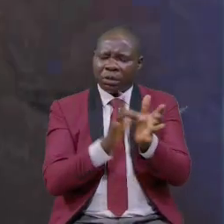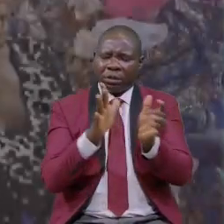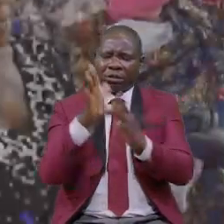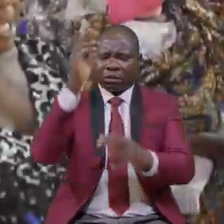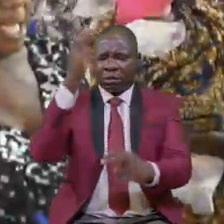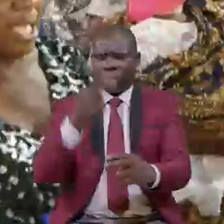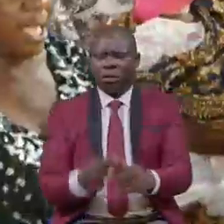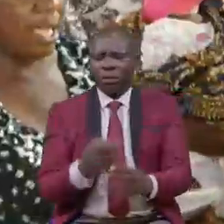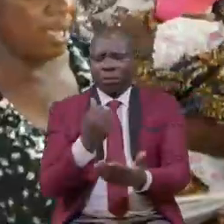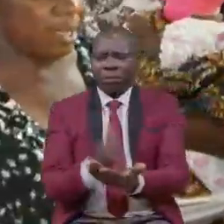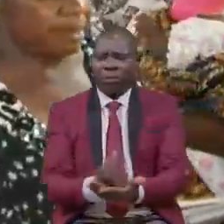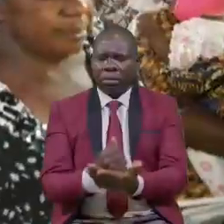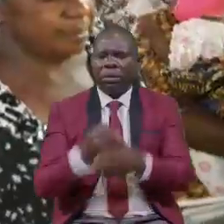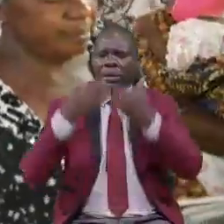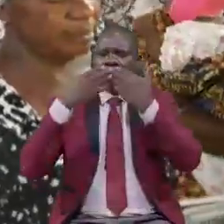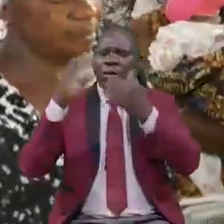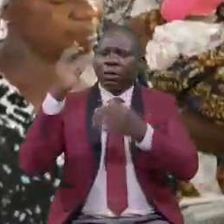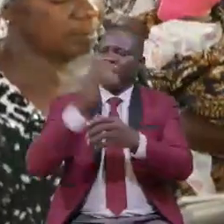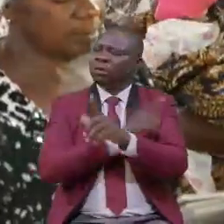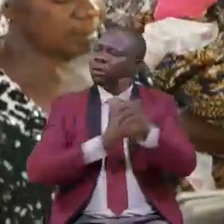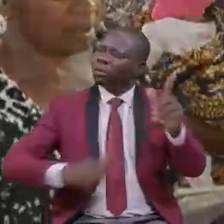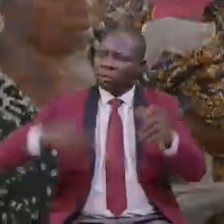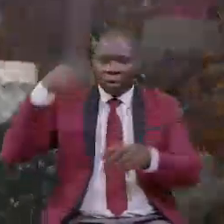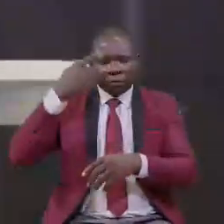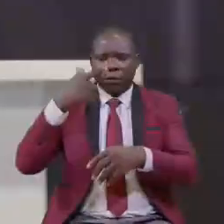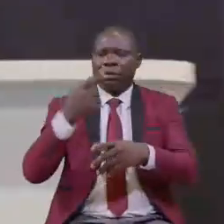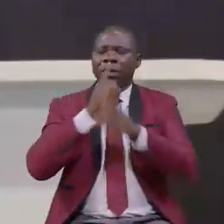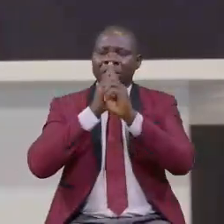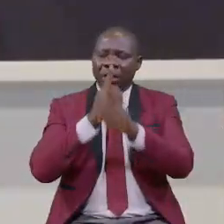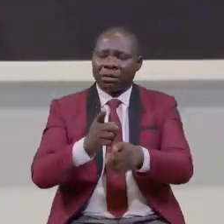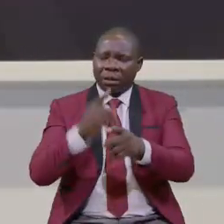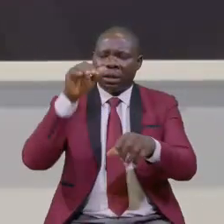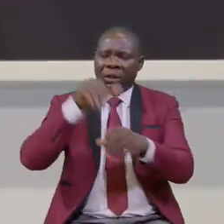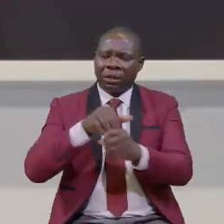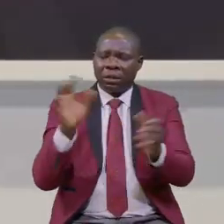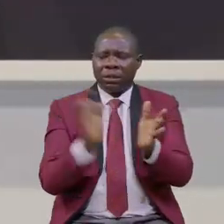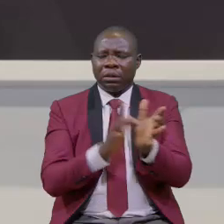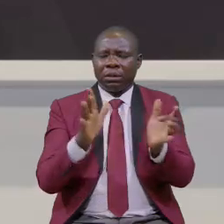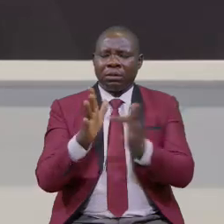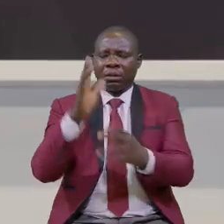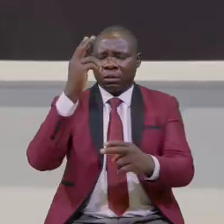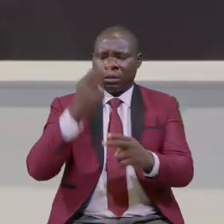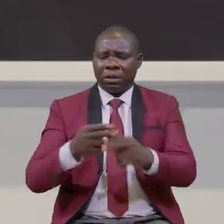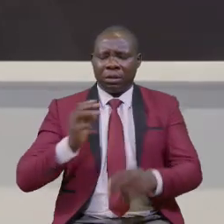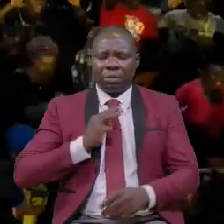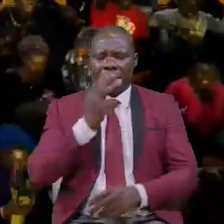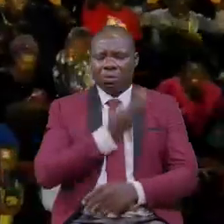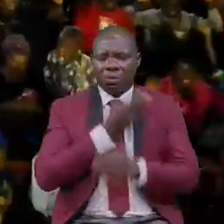name. Thank you, Lord, for the answer. In Jesus' name, we